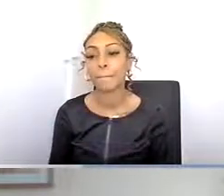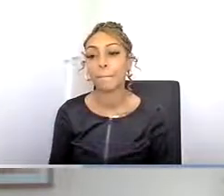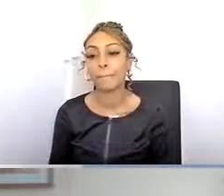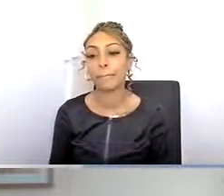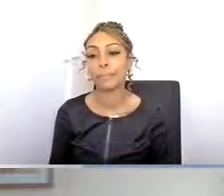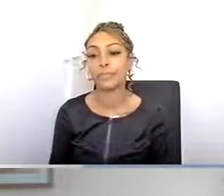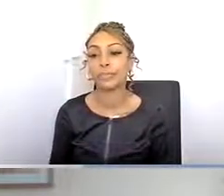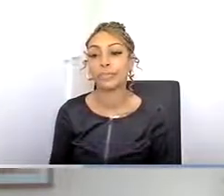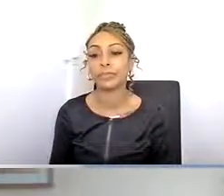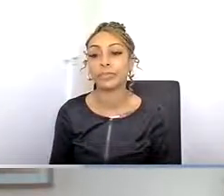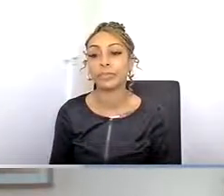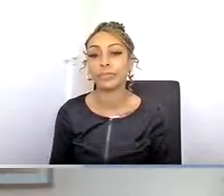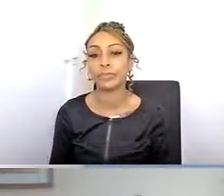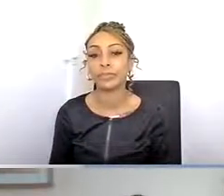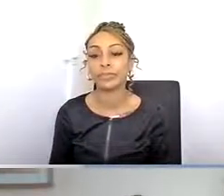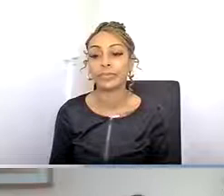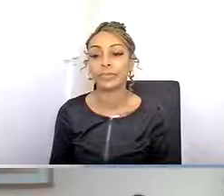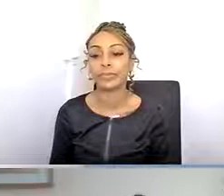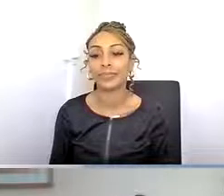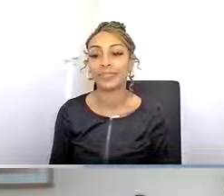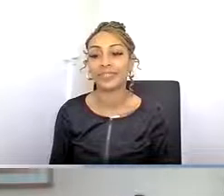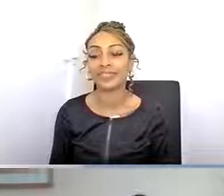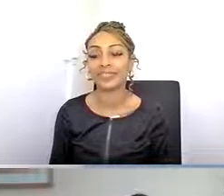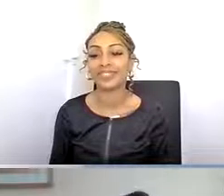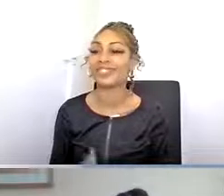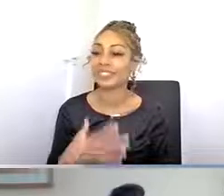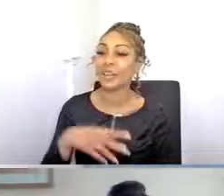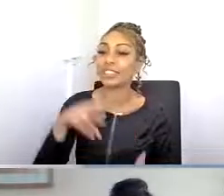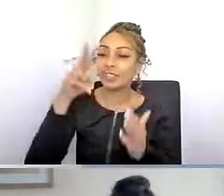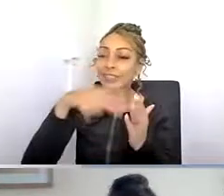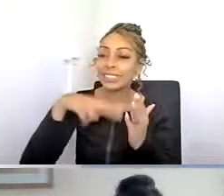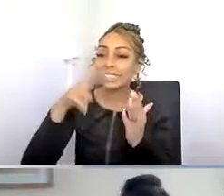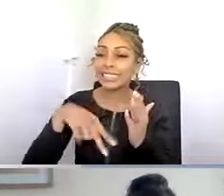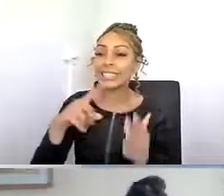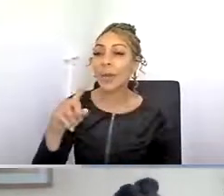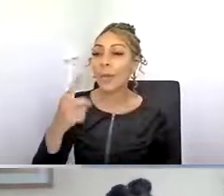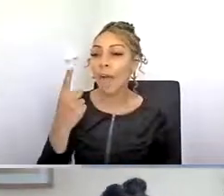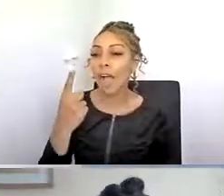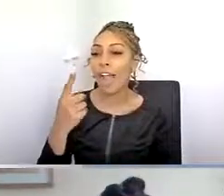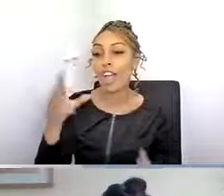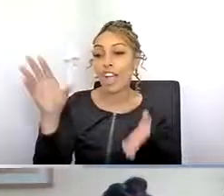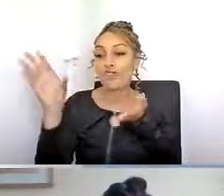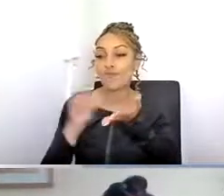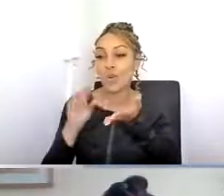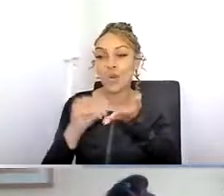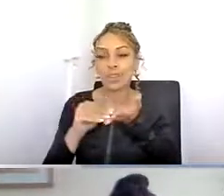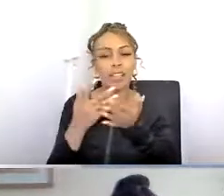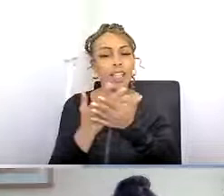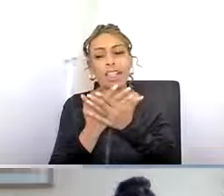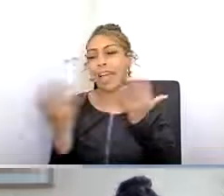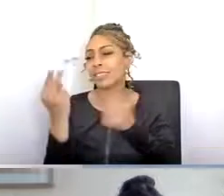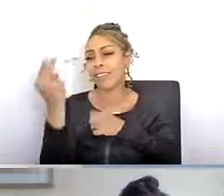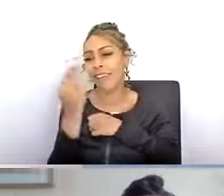take a moment, I'm just checking the time, but I think to read one of the recordings. We had all sorts of